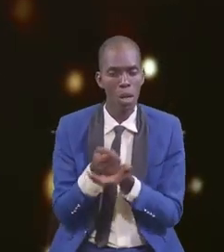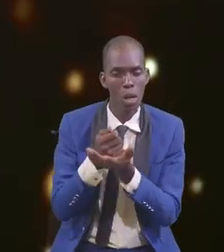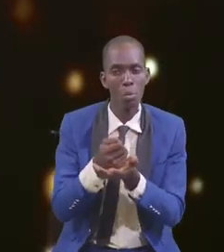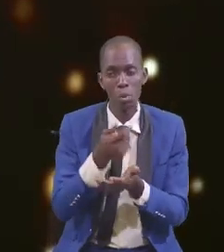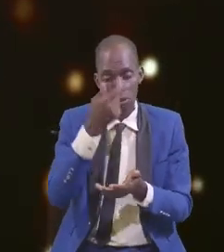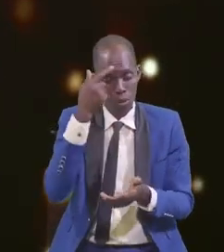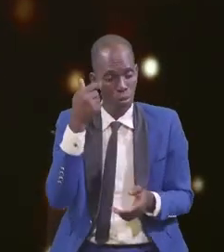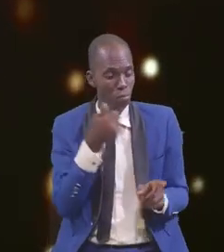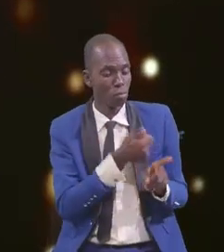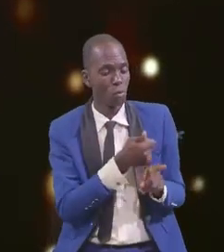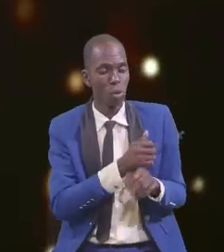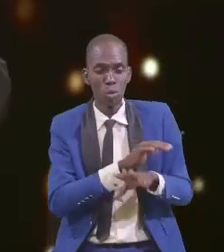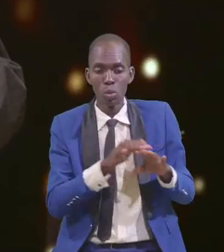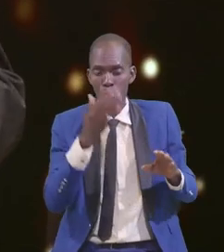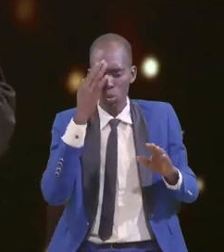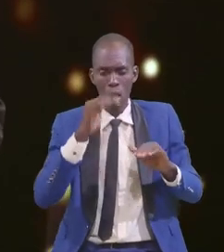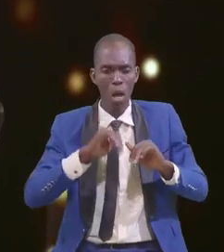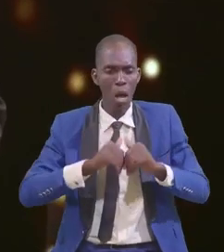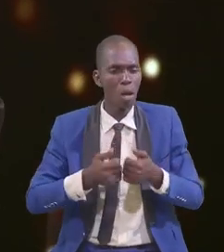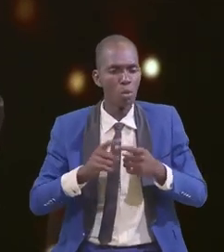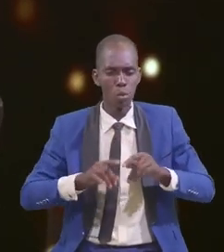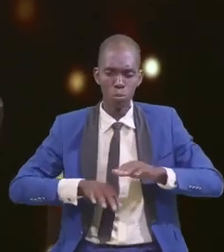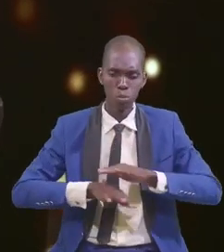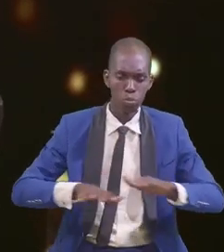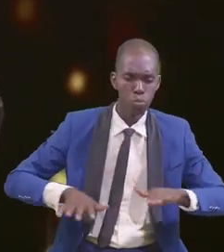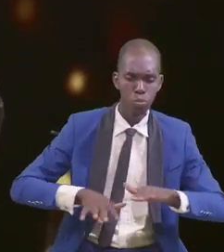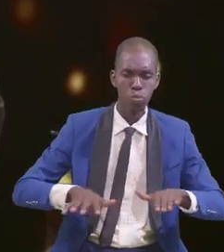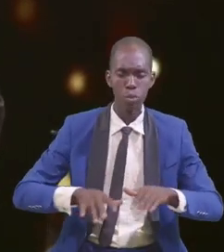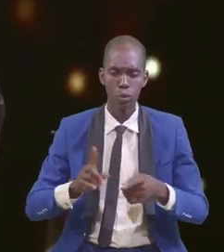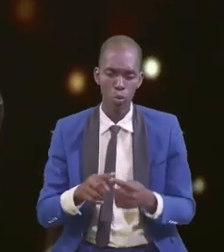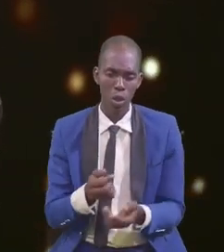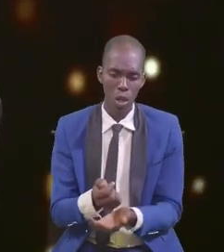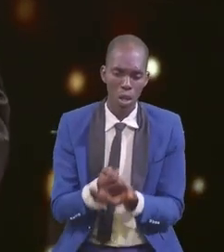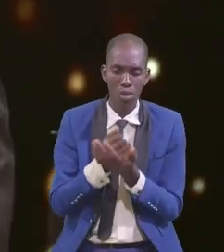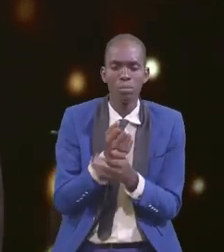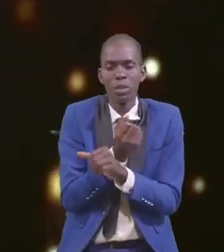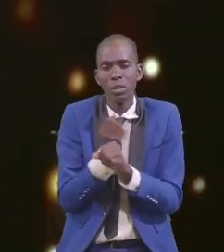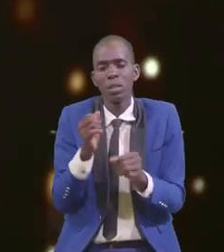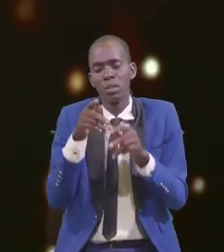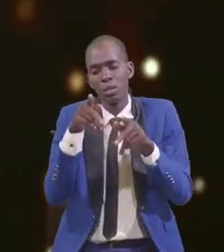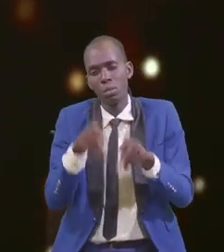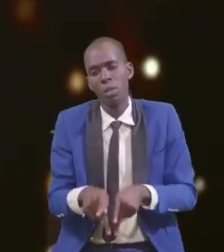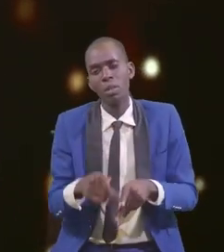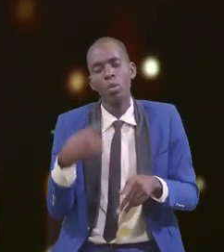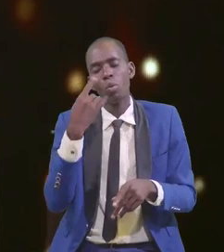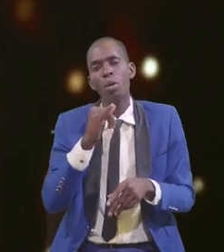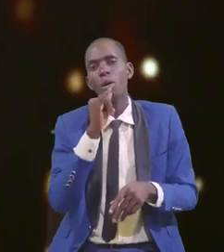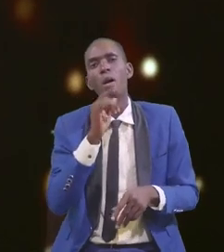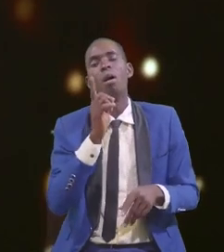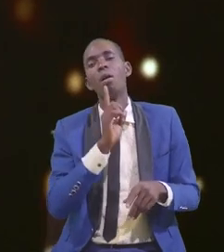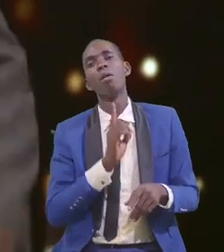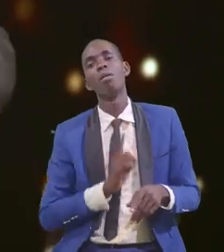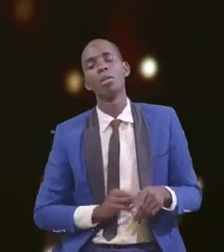how to swim to the point they can help the drowning man. He drowns in the sea.